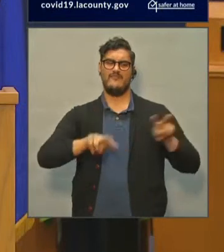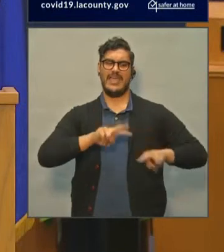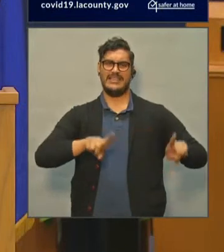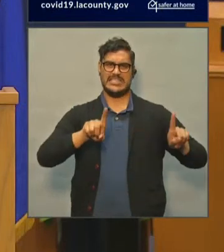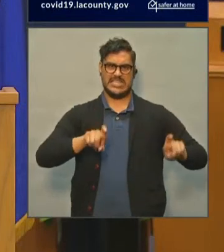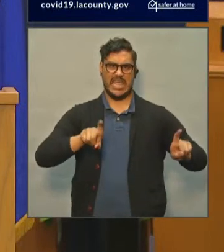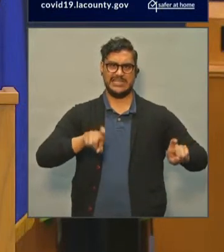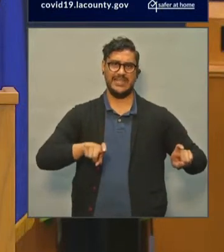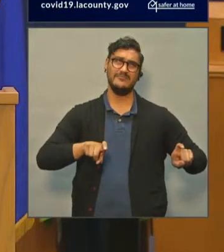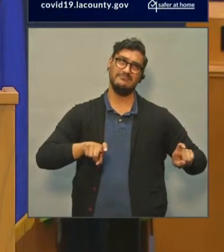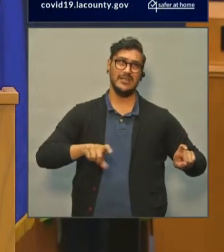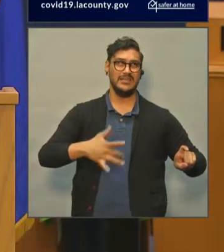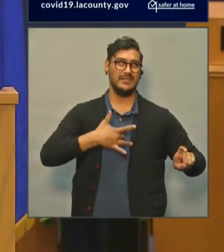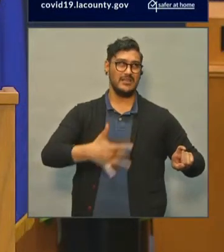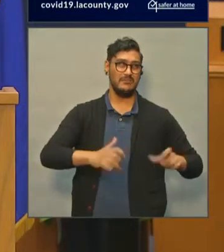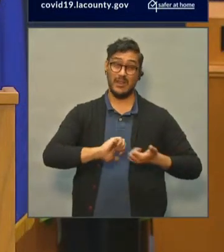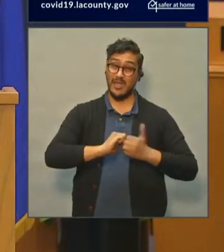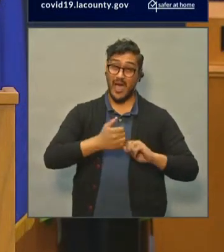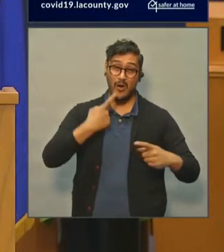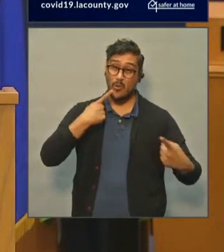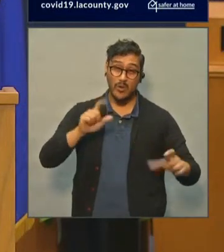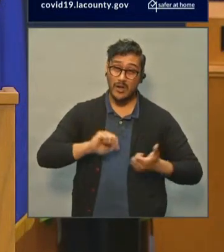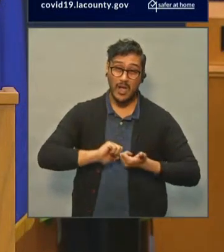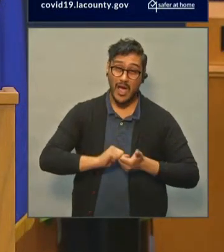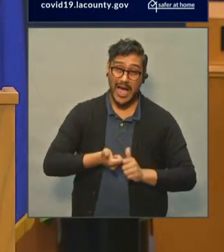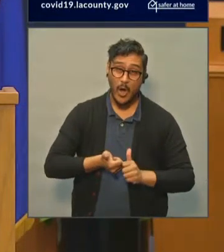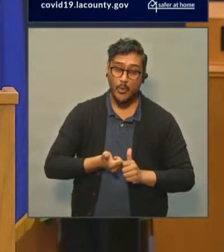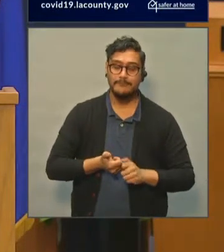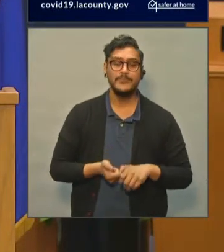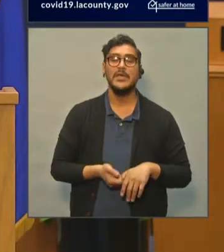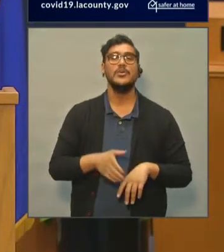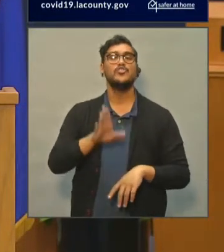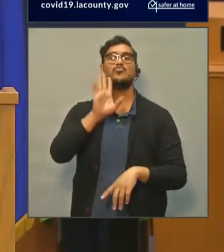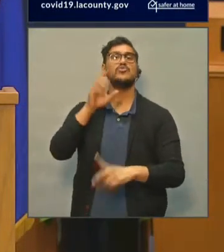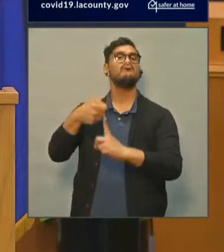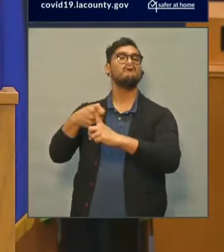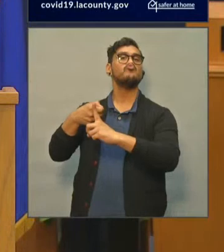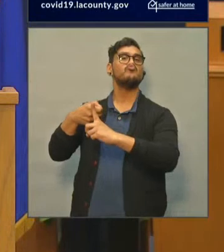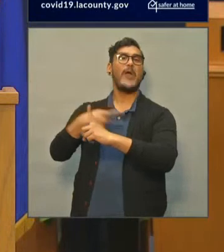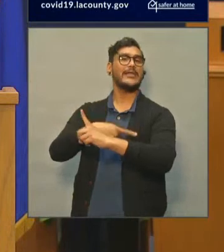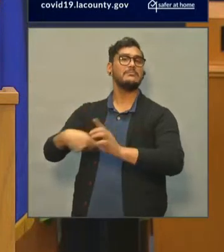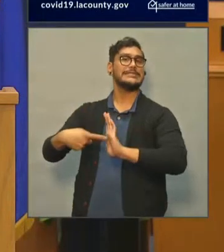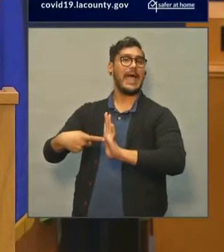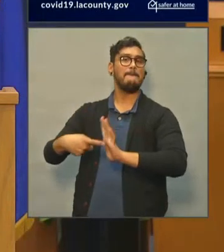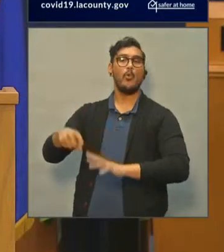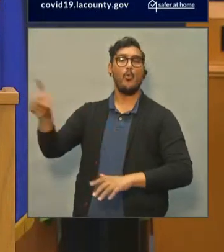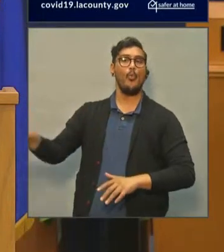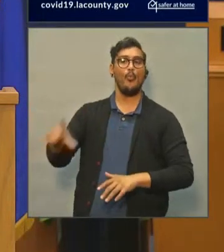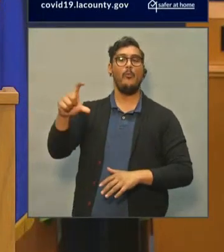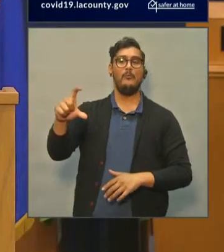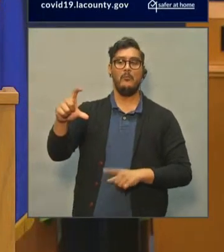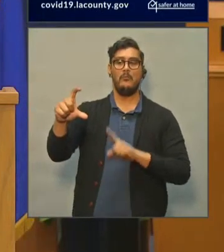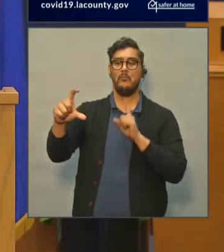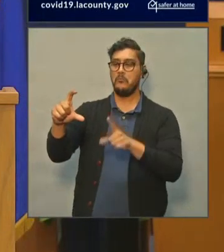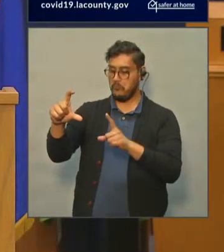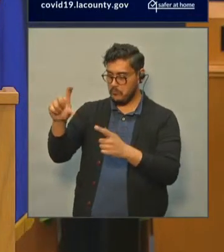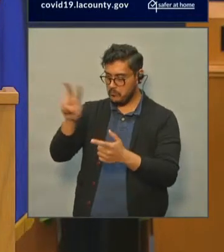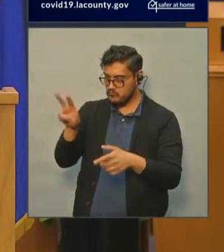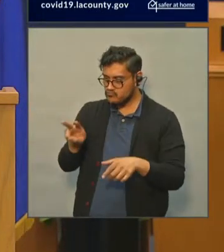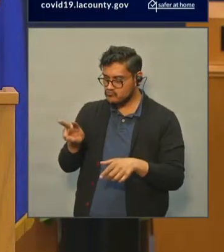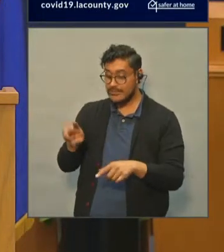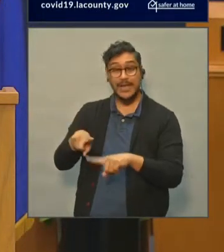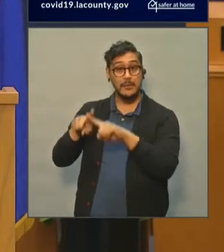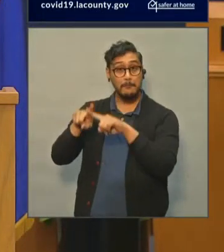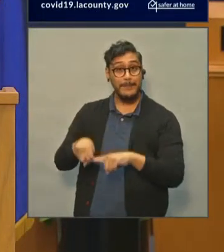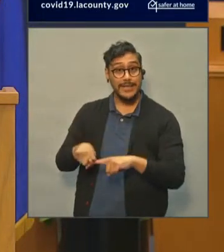general, the way surveillance testing works is you get a random sample, and based on what you see in those findings, you're